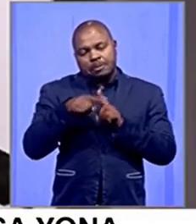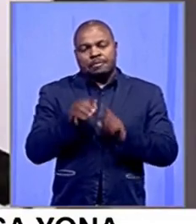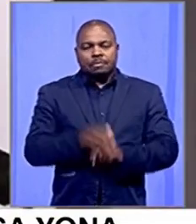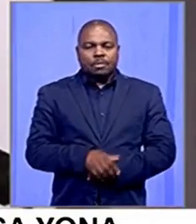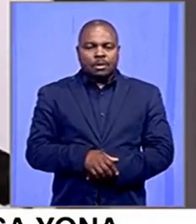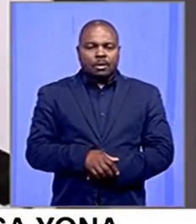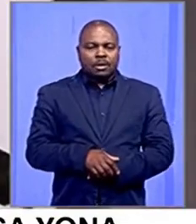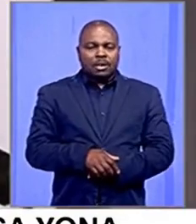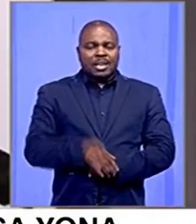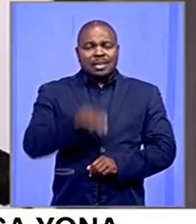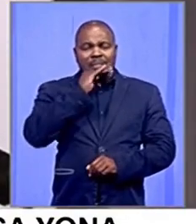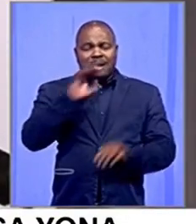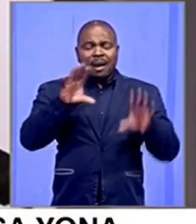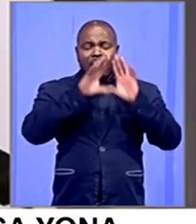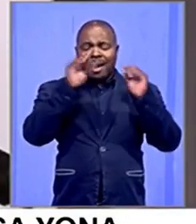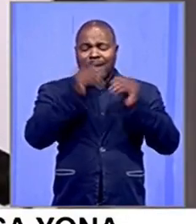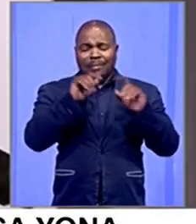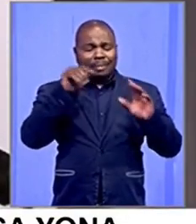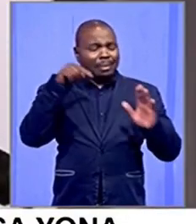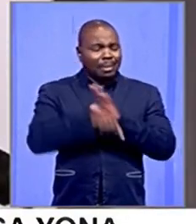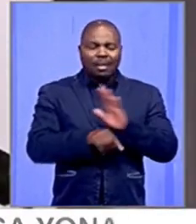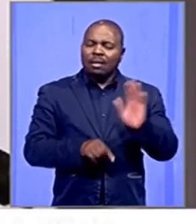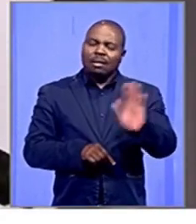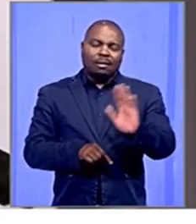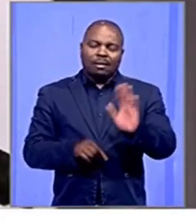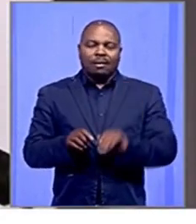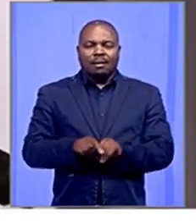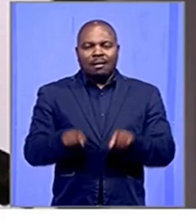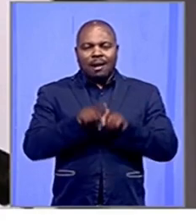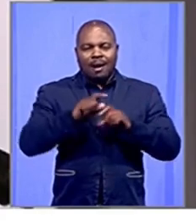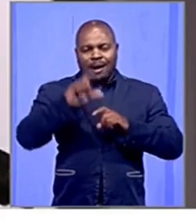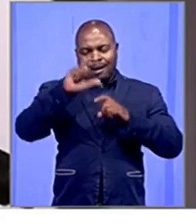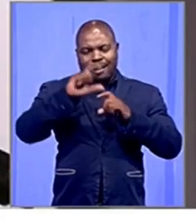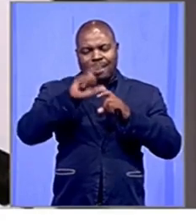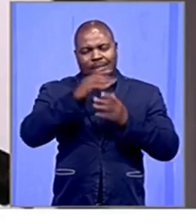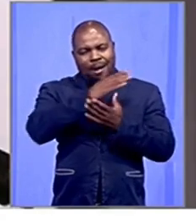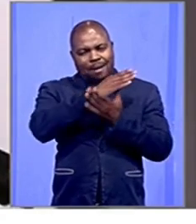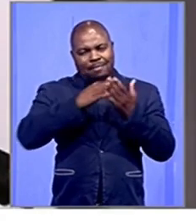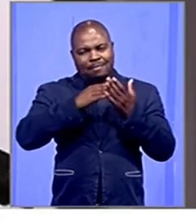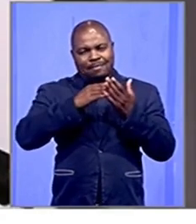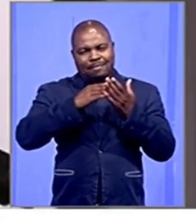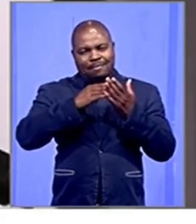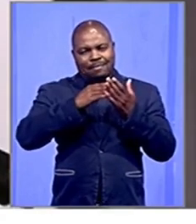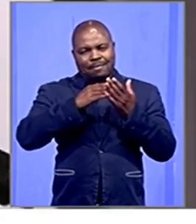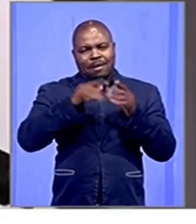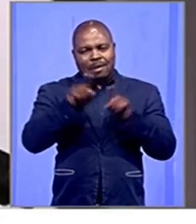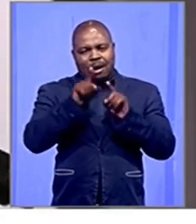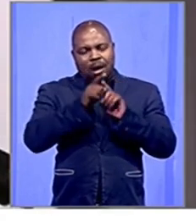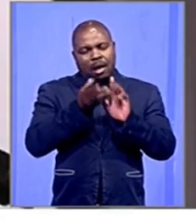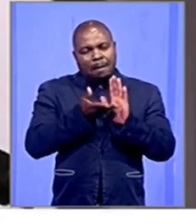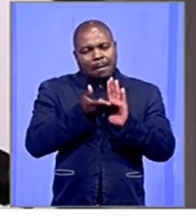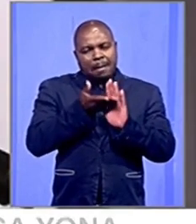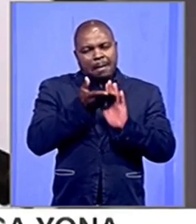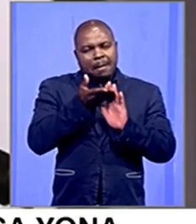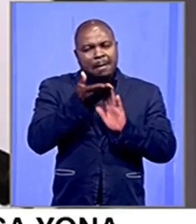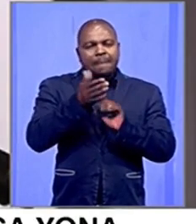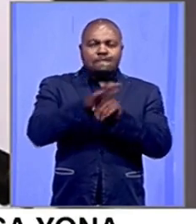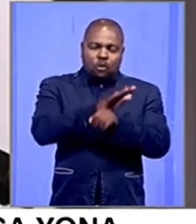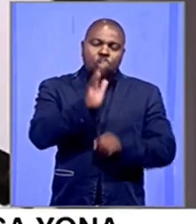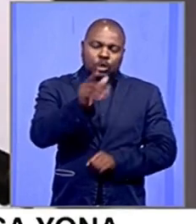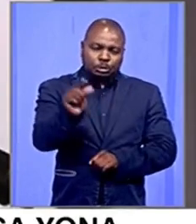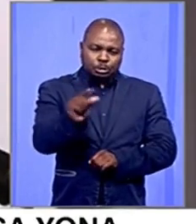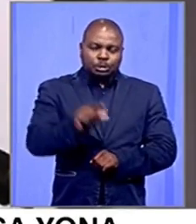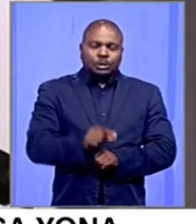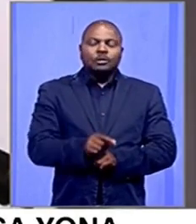not empty, the glass is half full and moving towards being full.